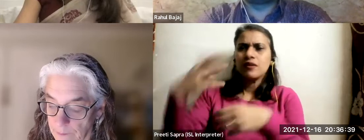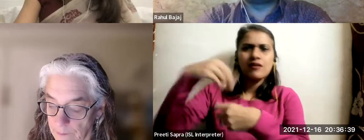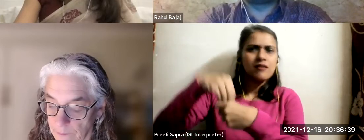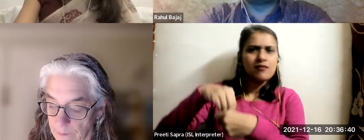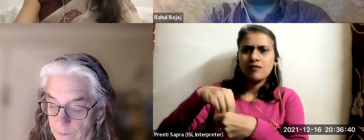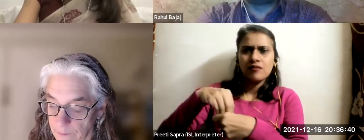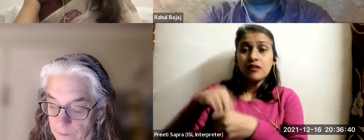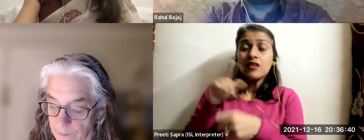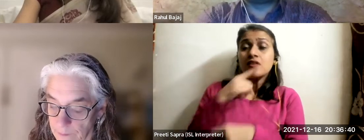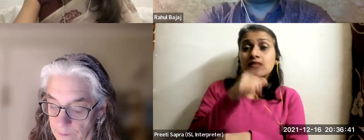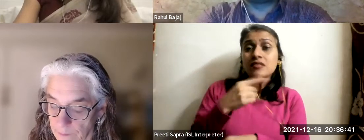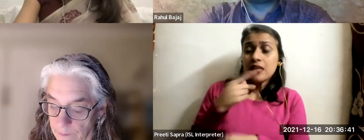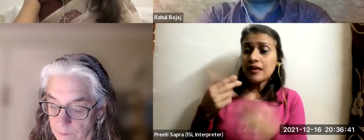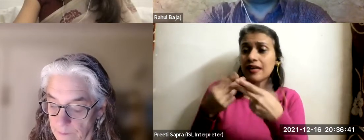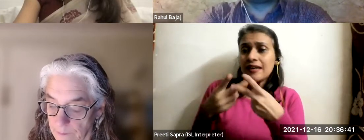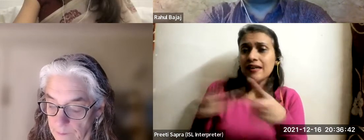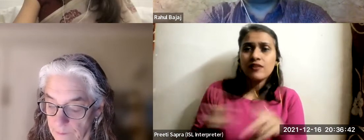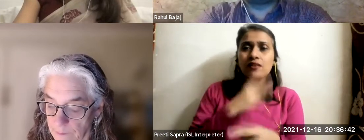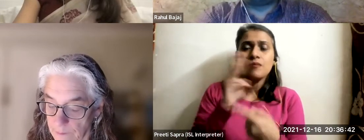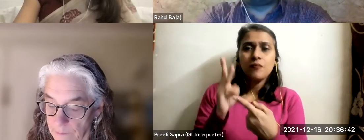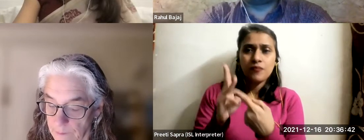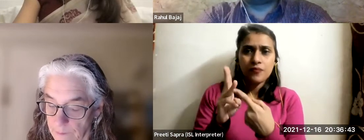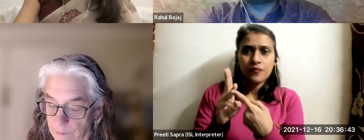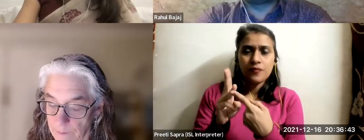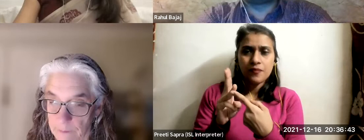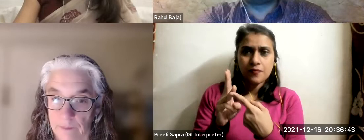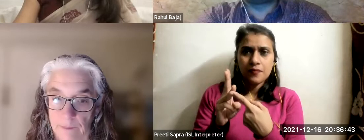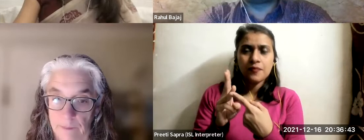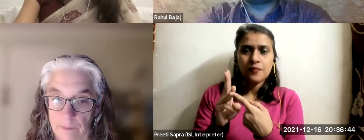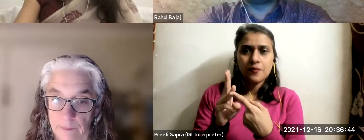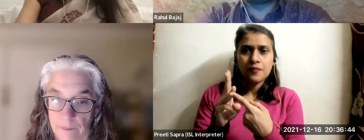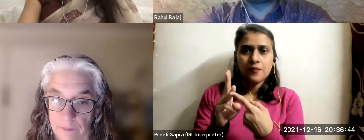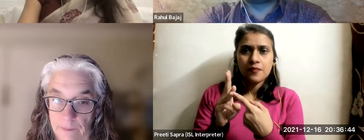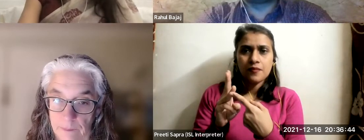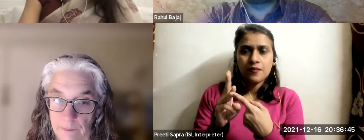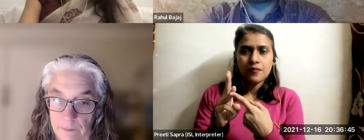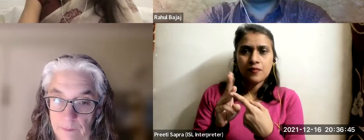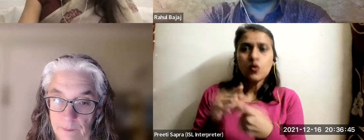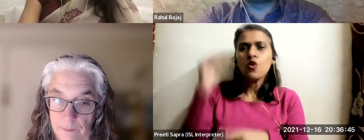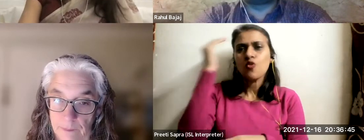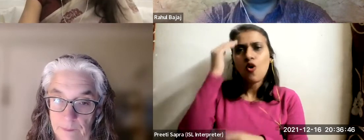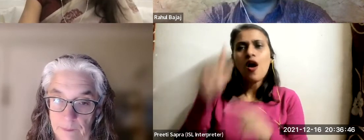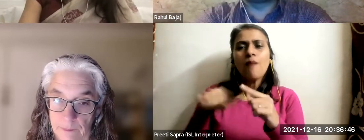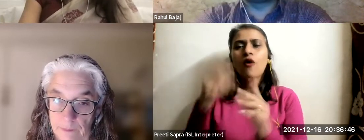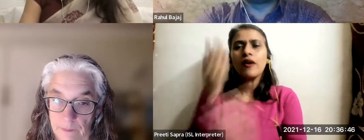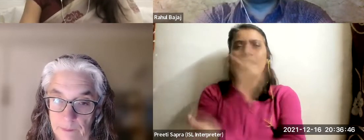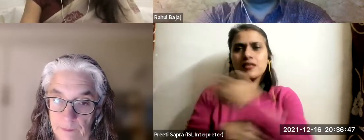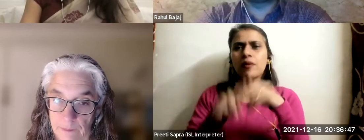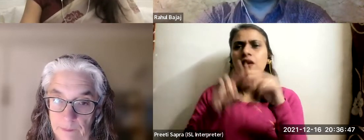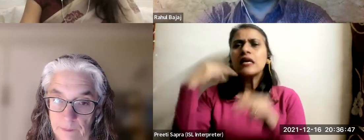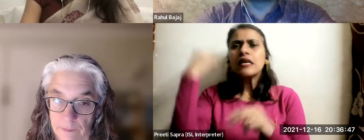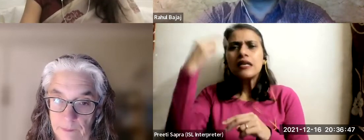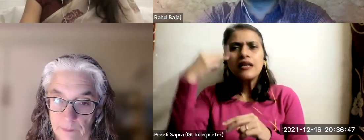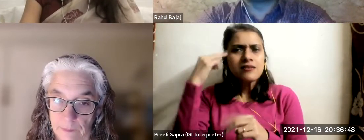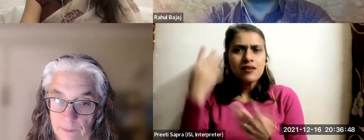how does it differ? And then the third is those that are knowledgeable about disability issues and committed to the cause versus those that